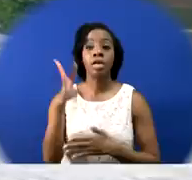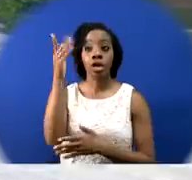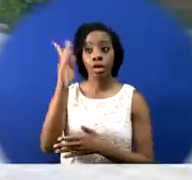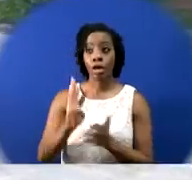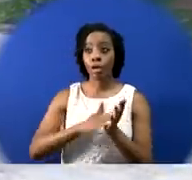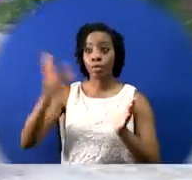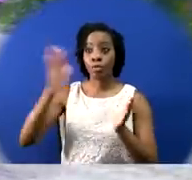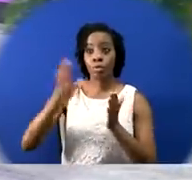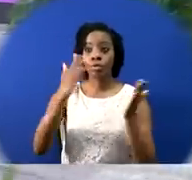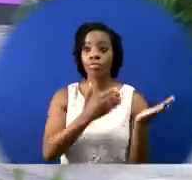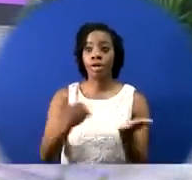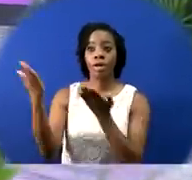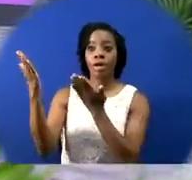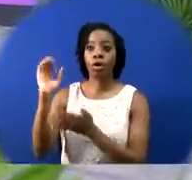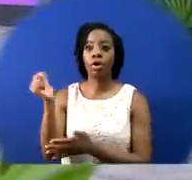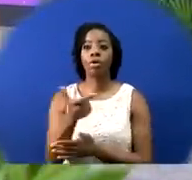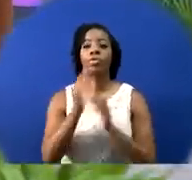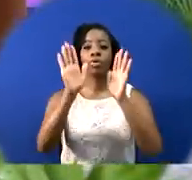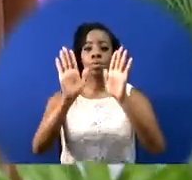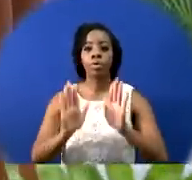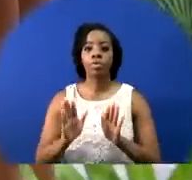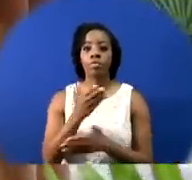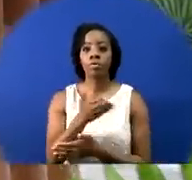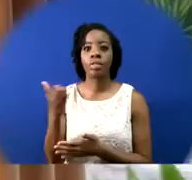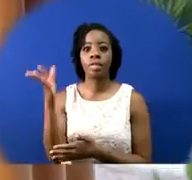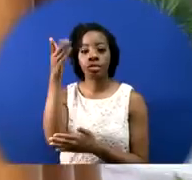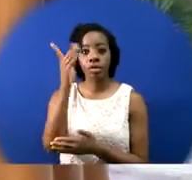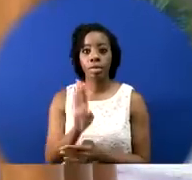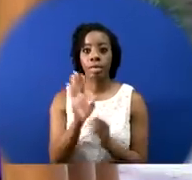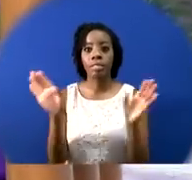the glory for the wonderful things our God has done.